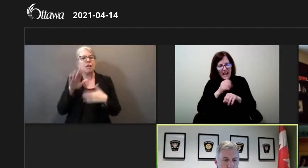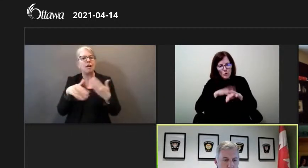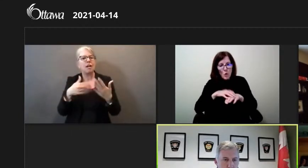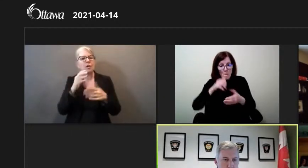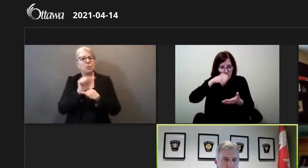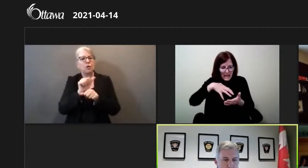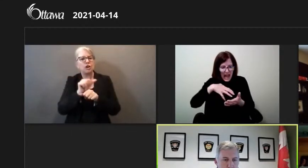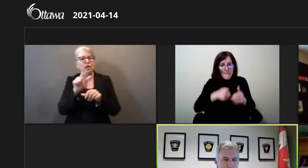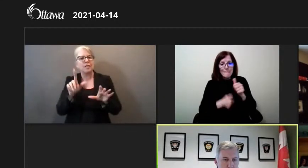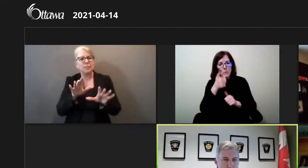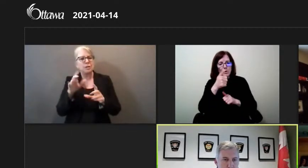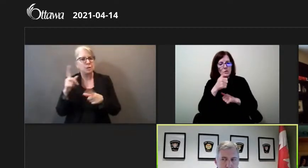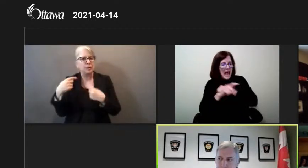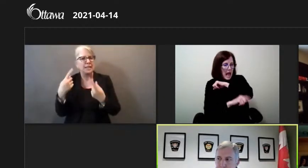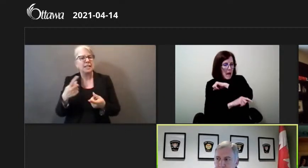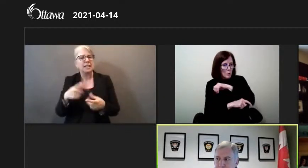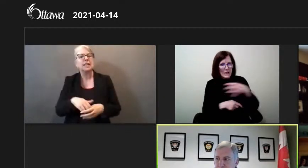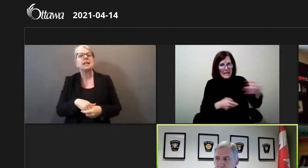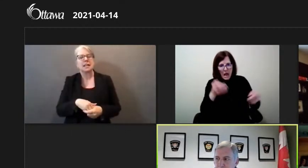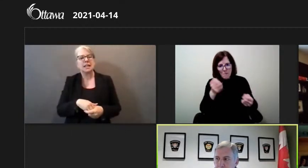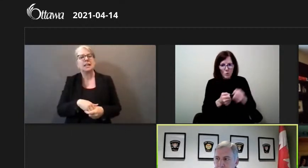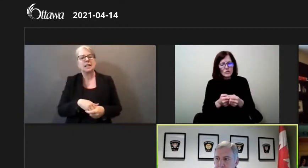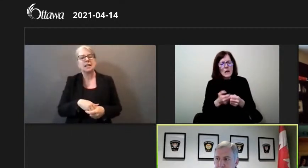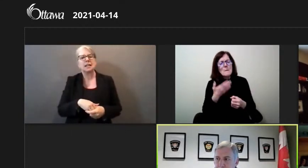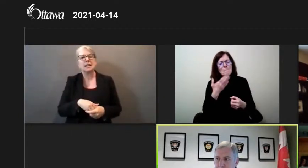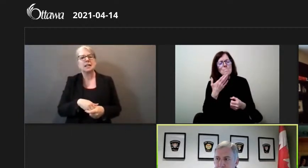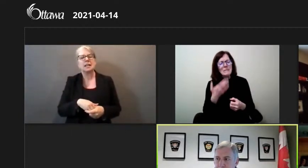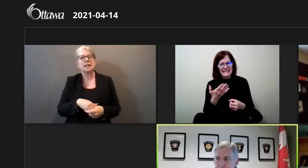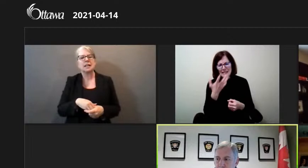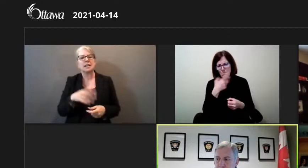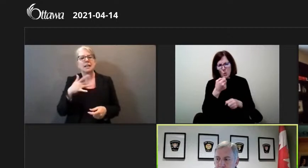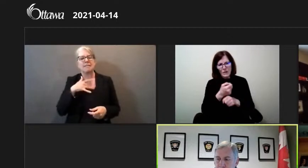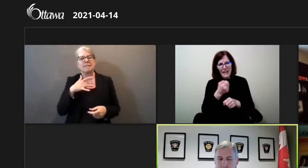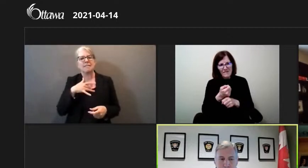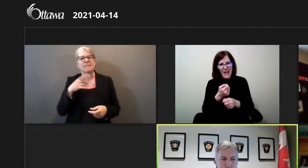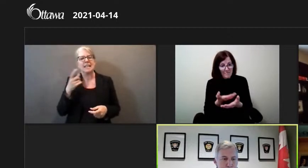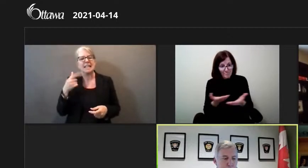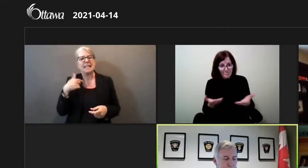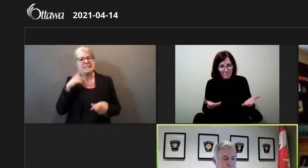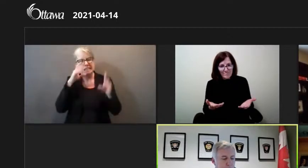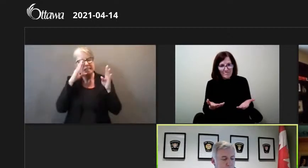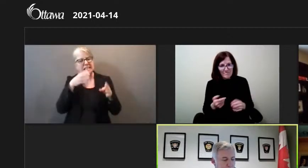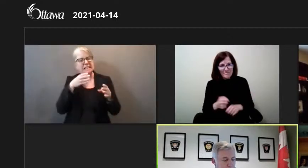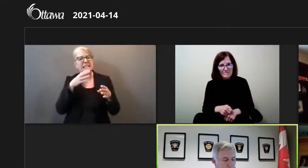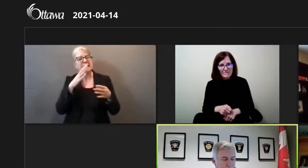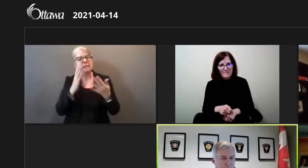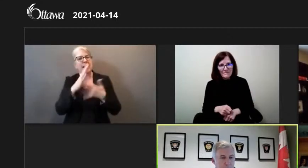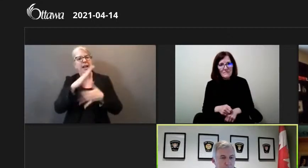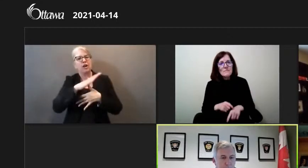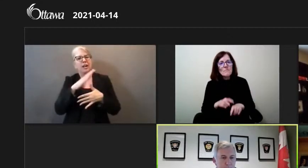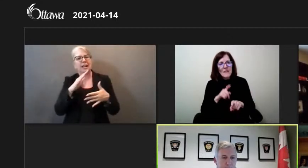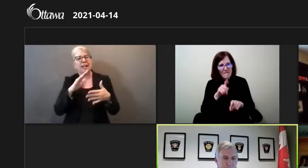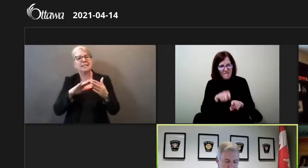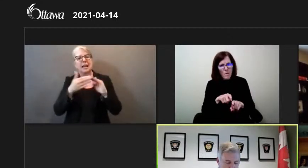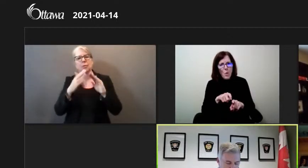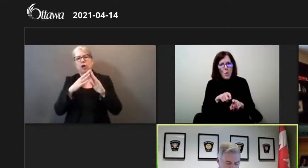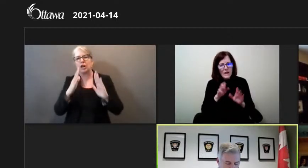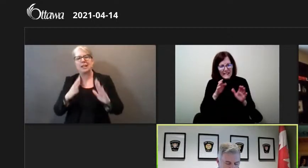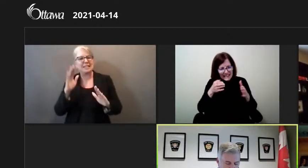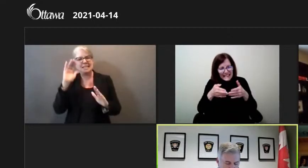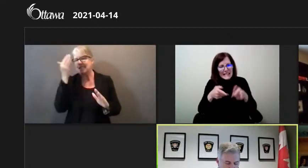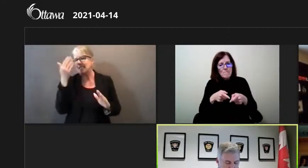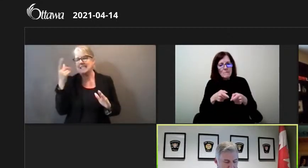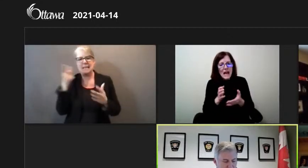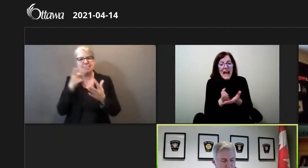been doing. But I really need to hit some of these priority neighborhoods where the message just doesn't seem to be